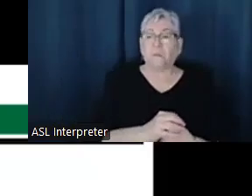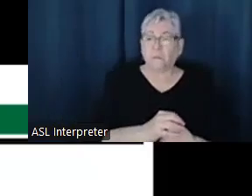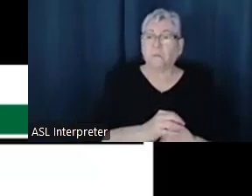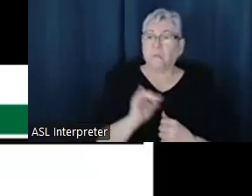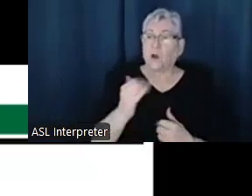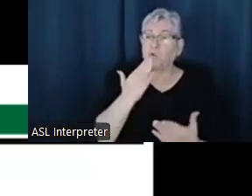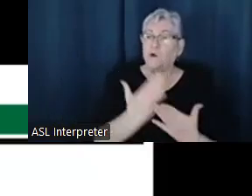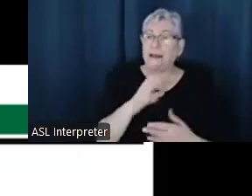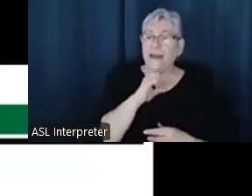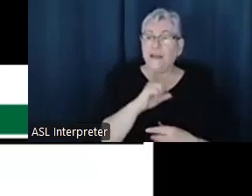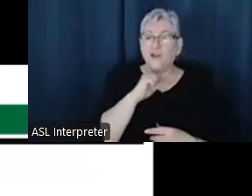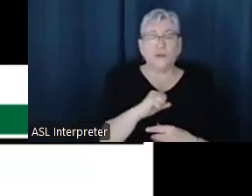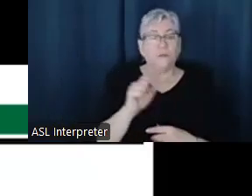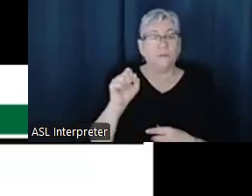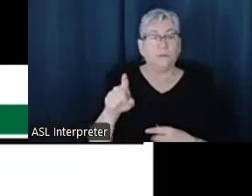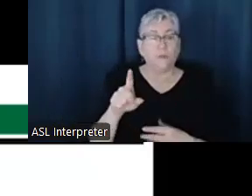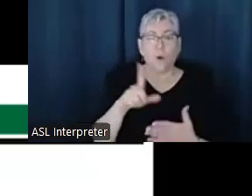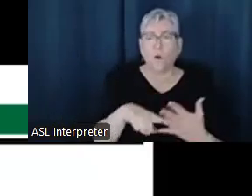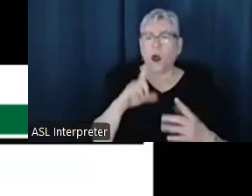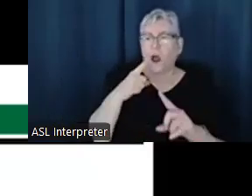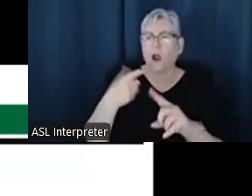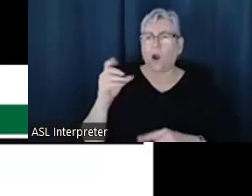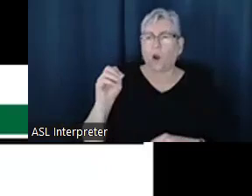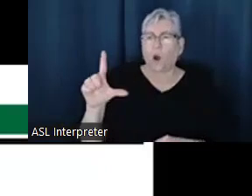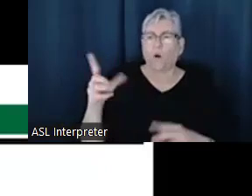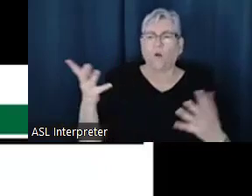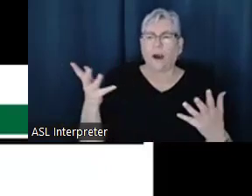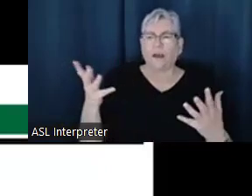And then what are the goals of that group?